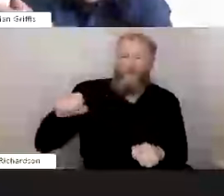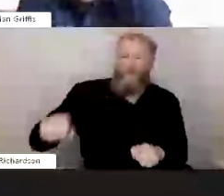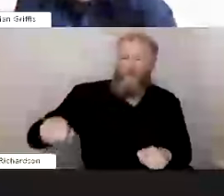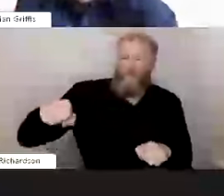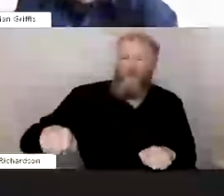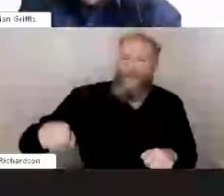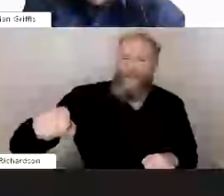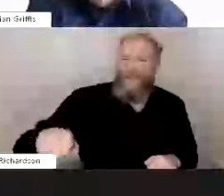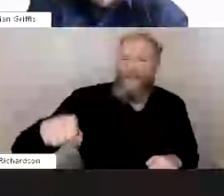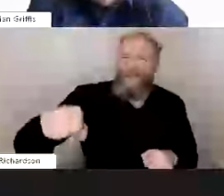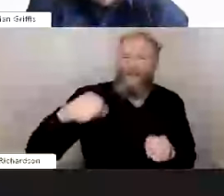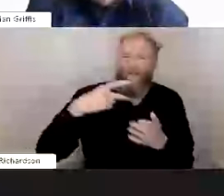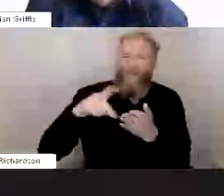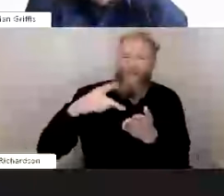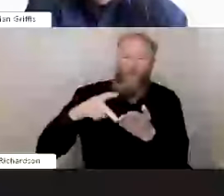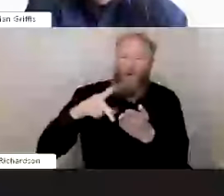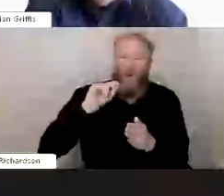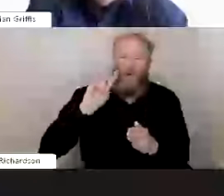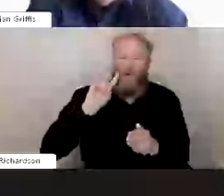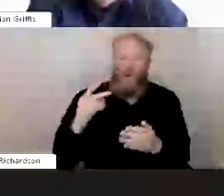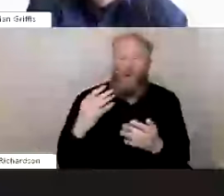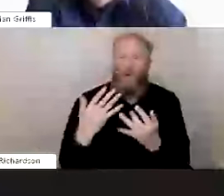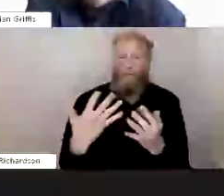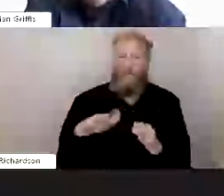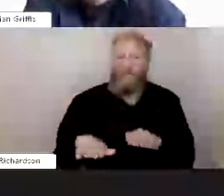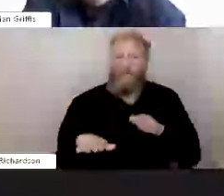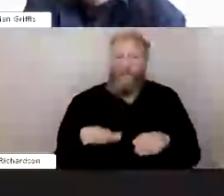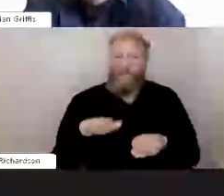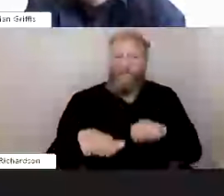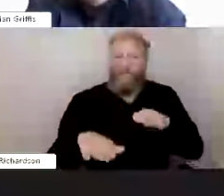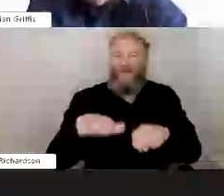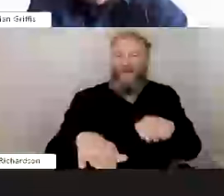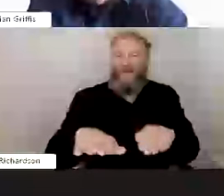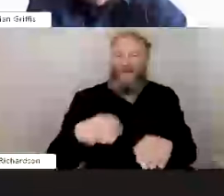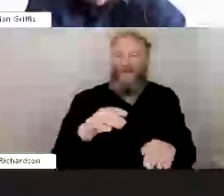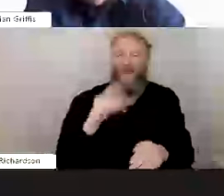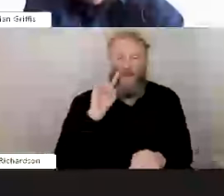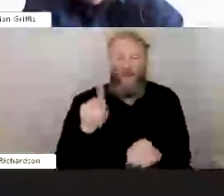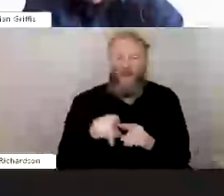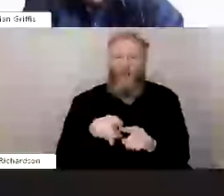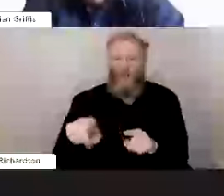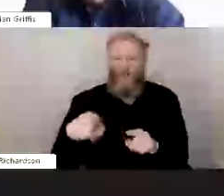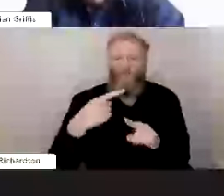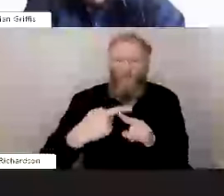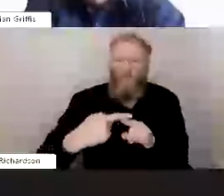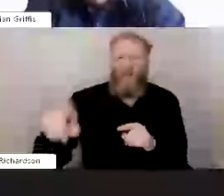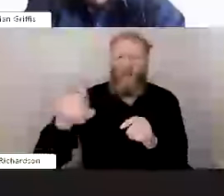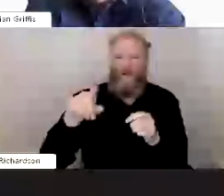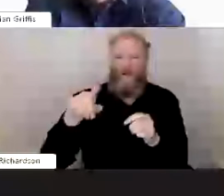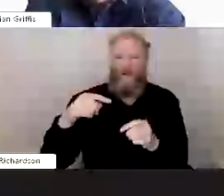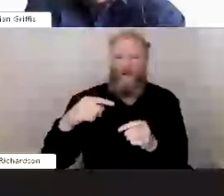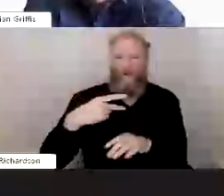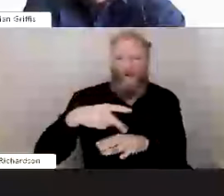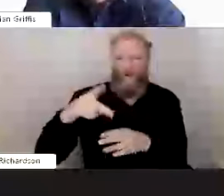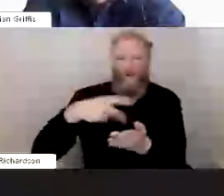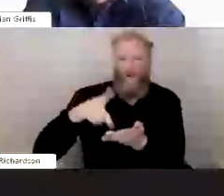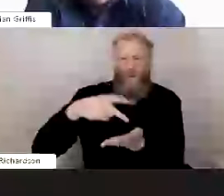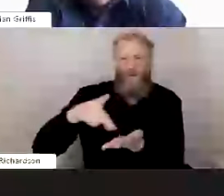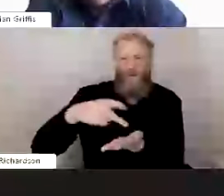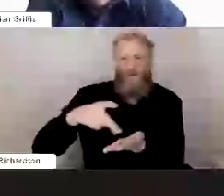there's multiple steps, it appears to be moving at speed is the theory, and